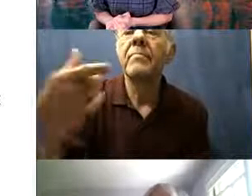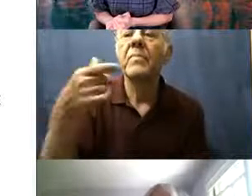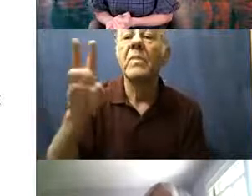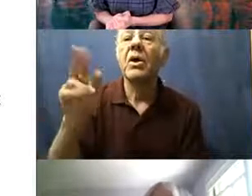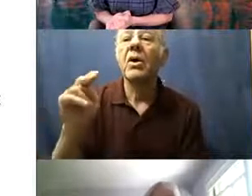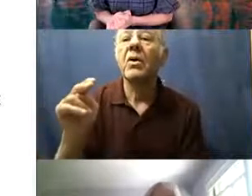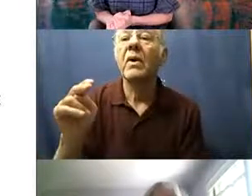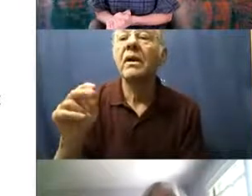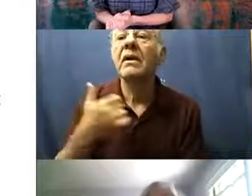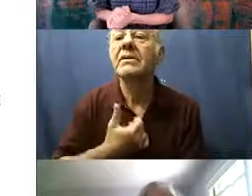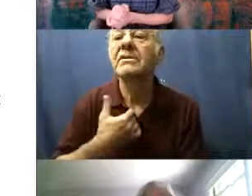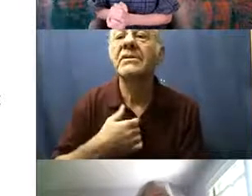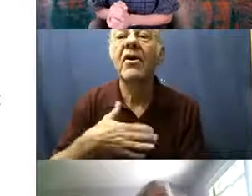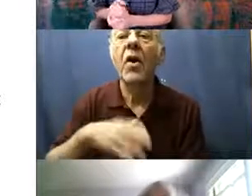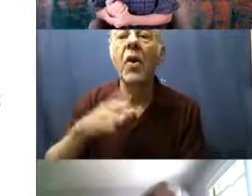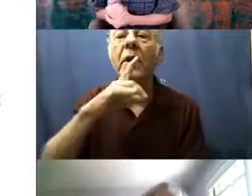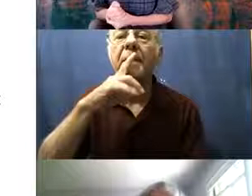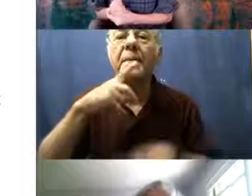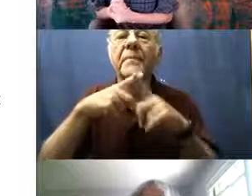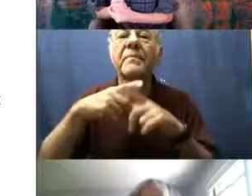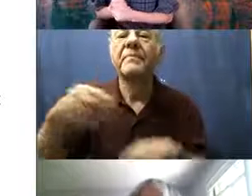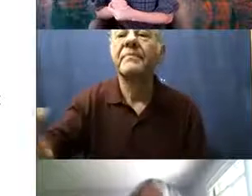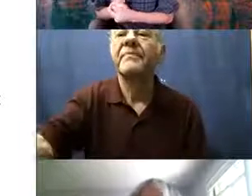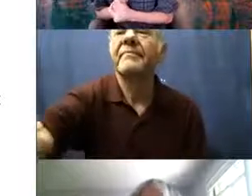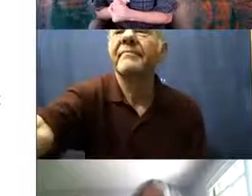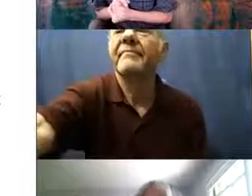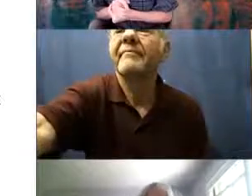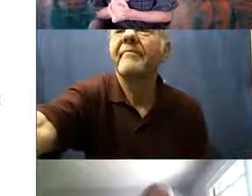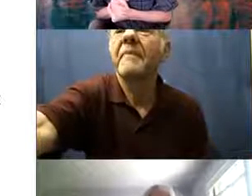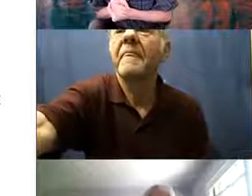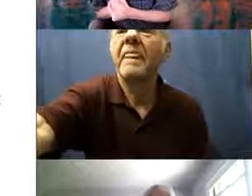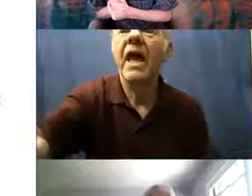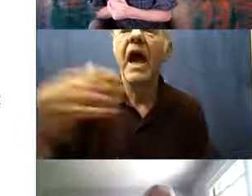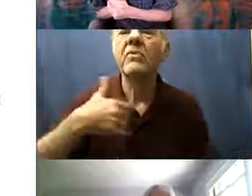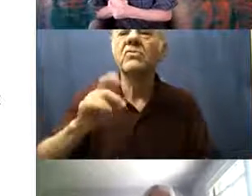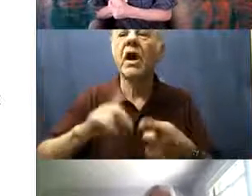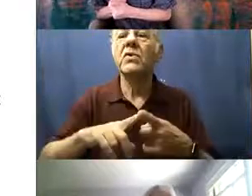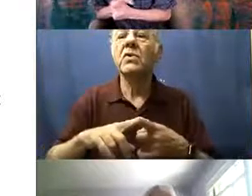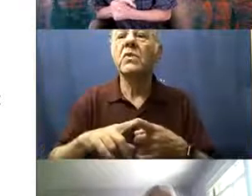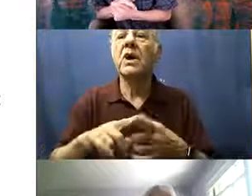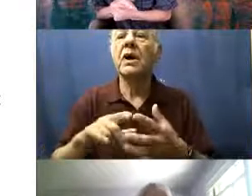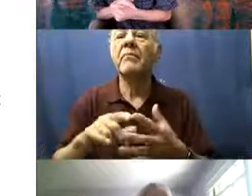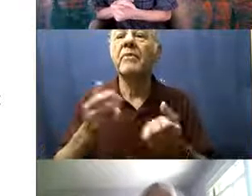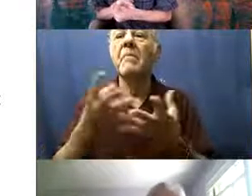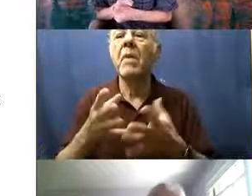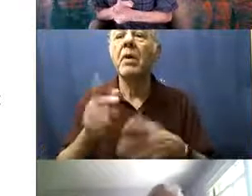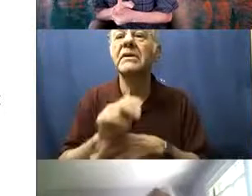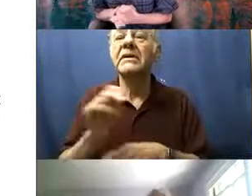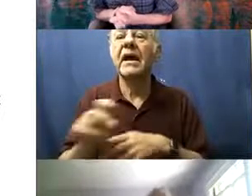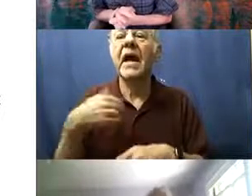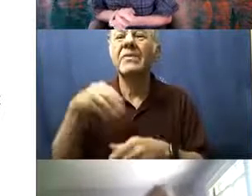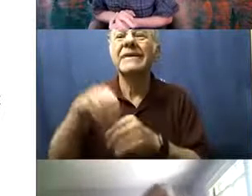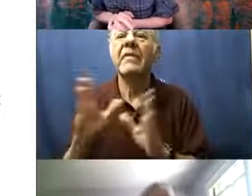Sorry, I was on mute. Yeah. I'm so sorry. And I was actually trying to multitask. Was in the box,